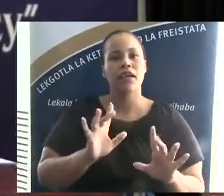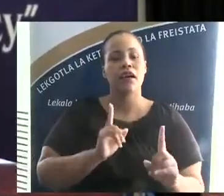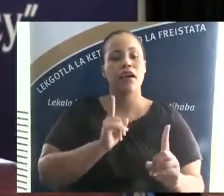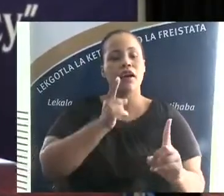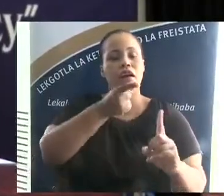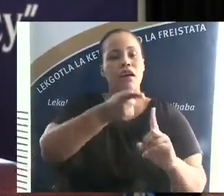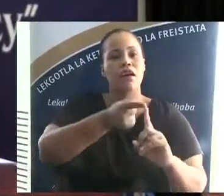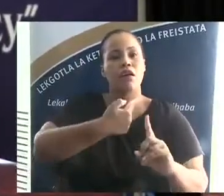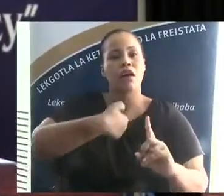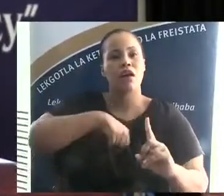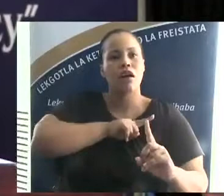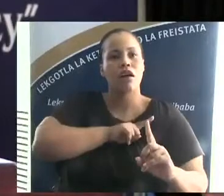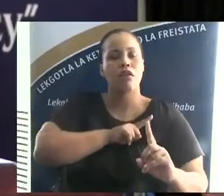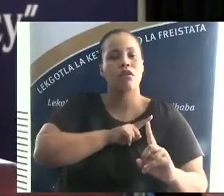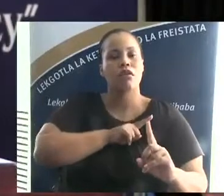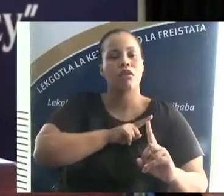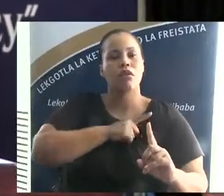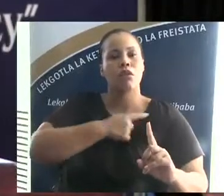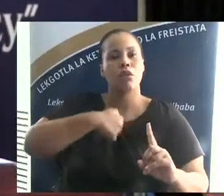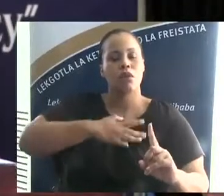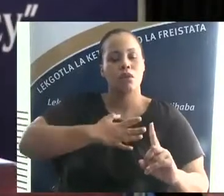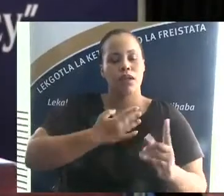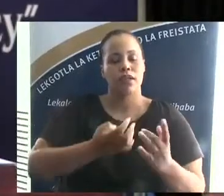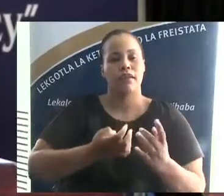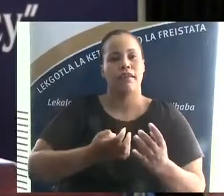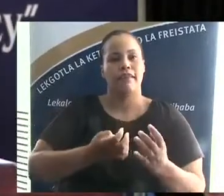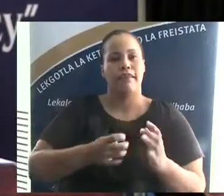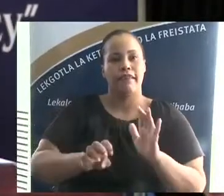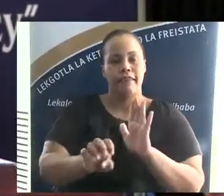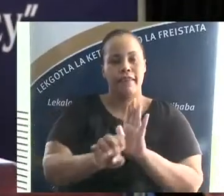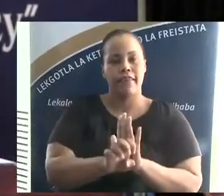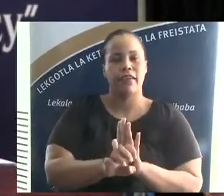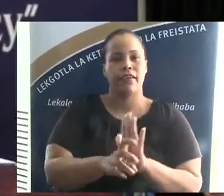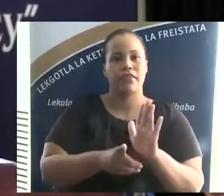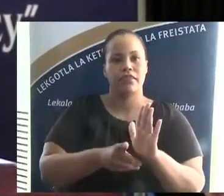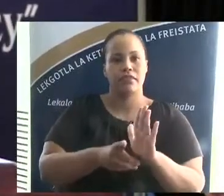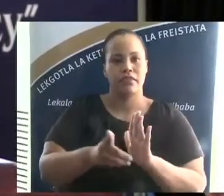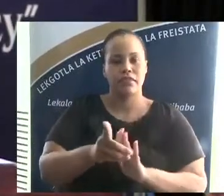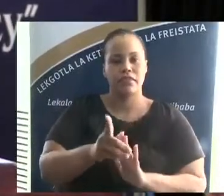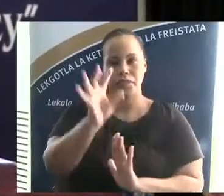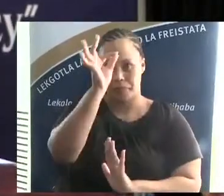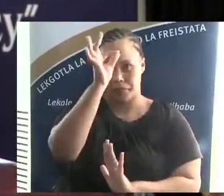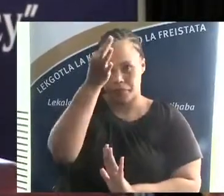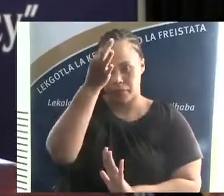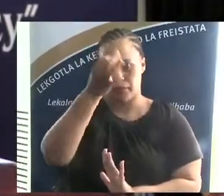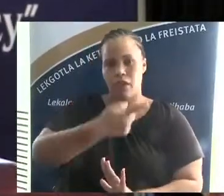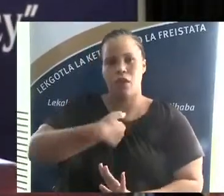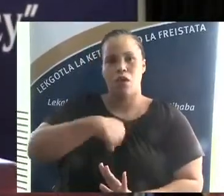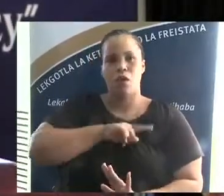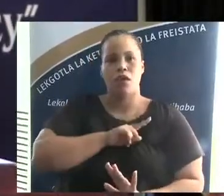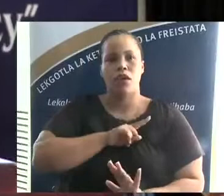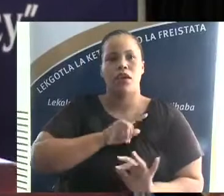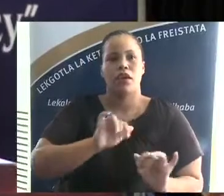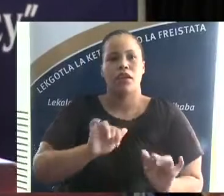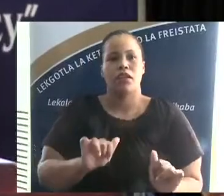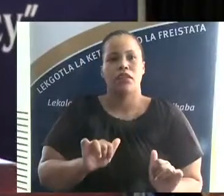to rebuild a competent, ethical and developmental state or province. We must continue to work